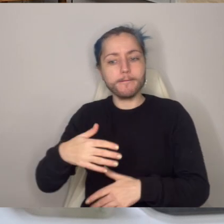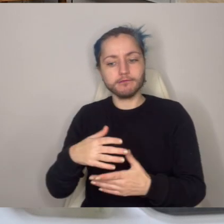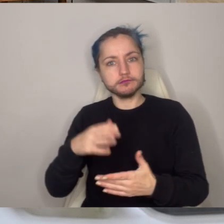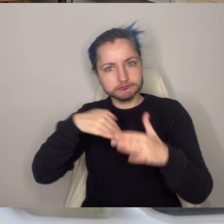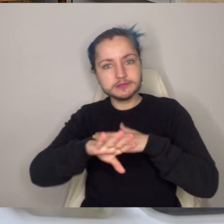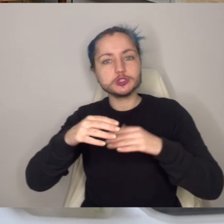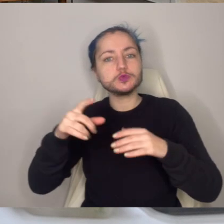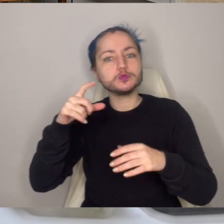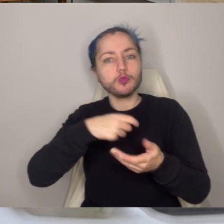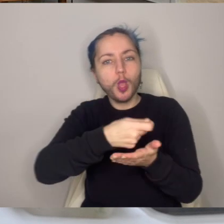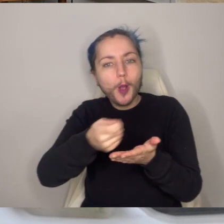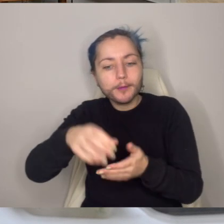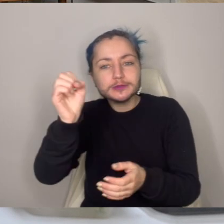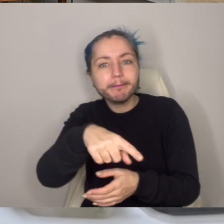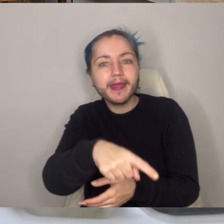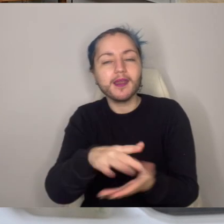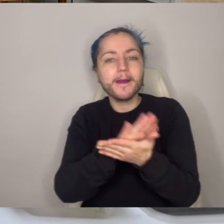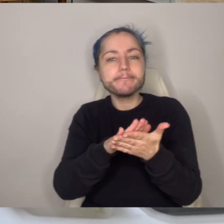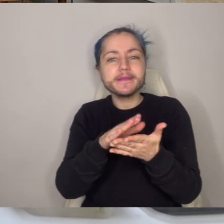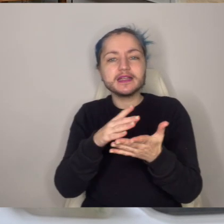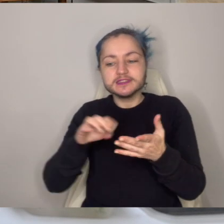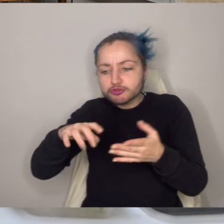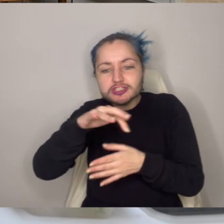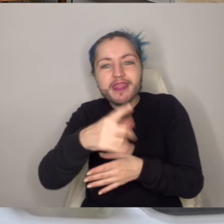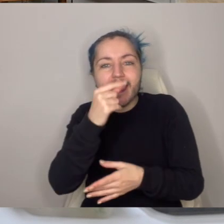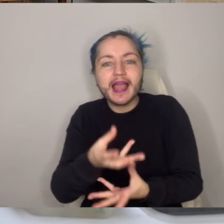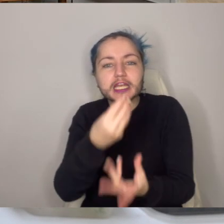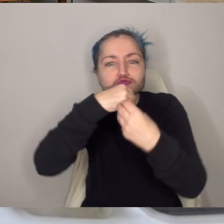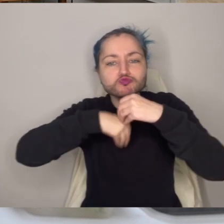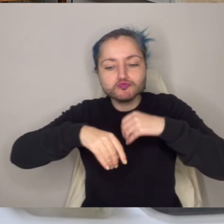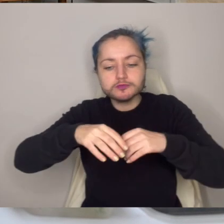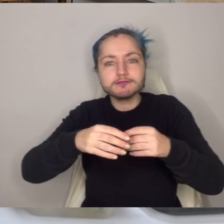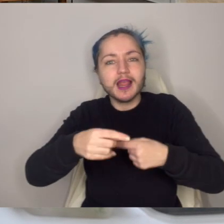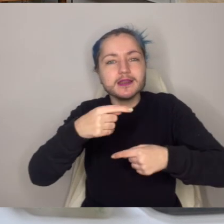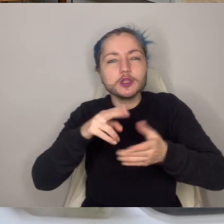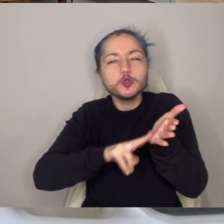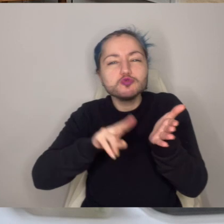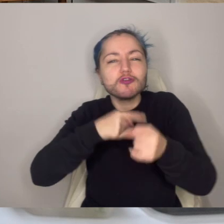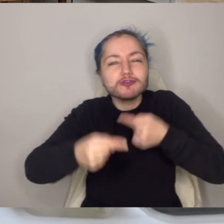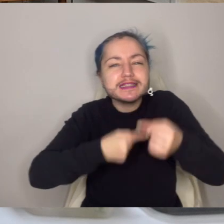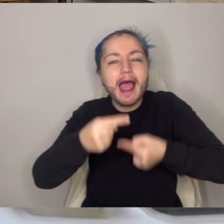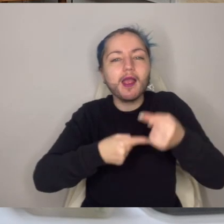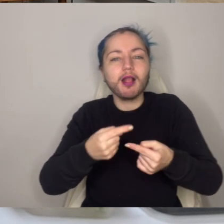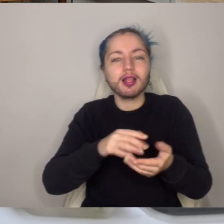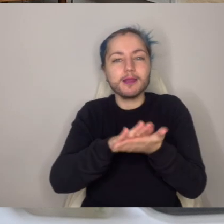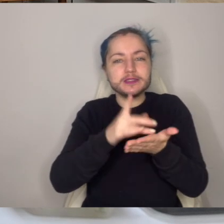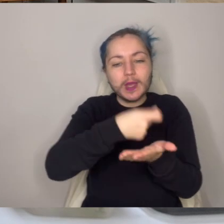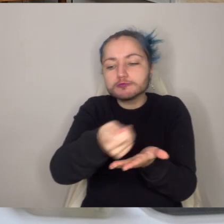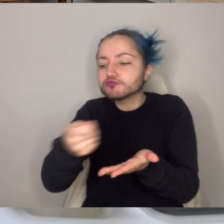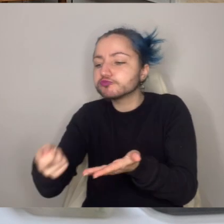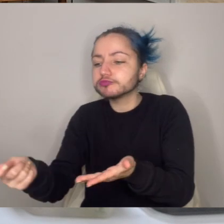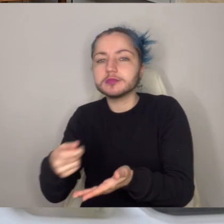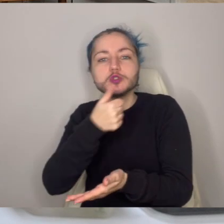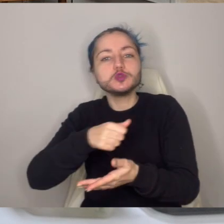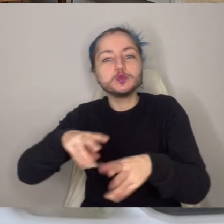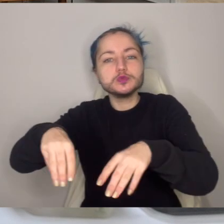organisms in there can digest it, and any nutrients can be recycled, enriching the soil so it can be used to